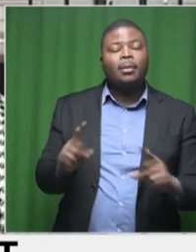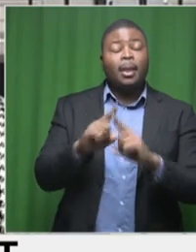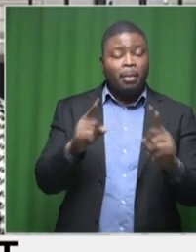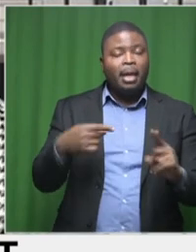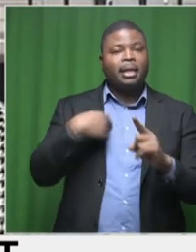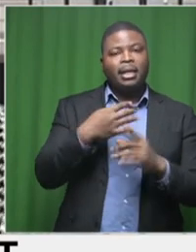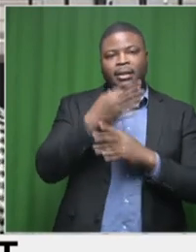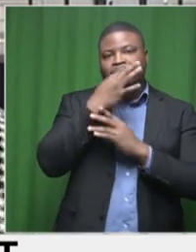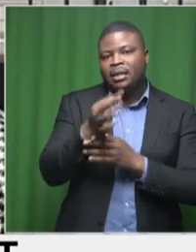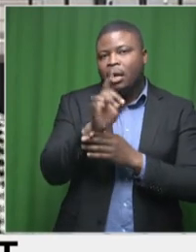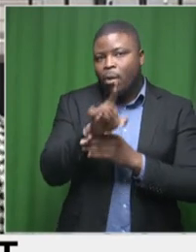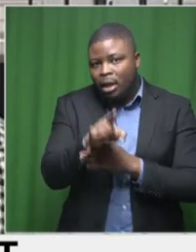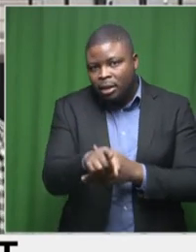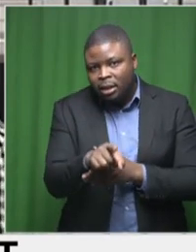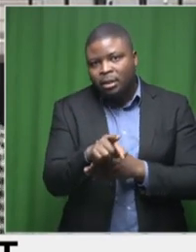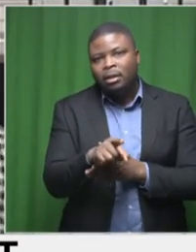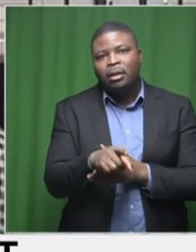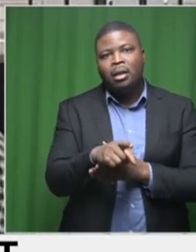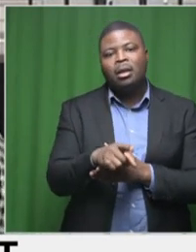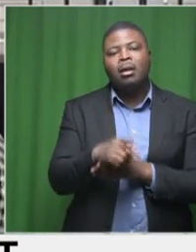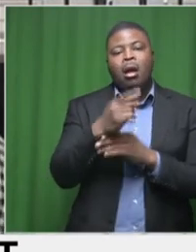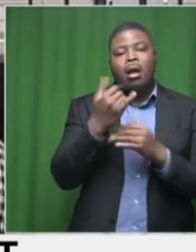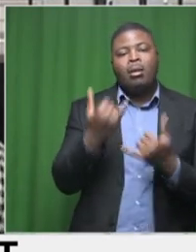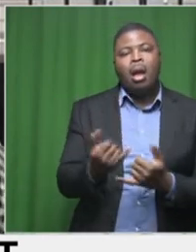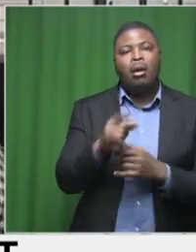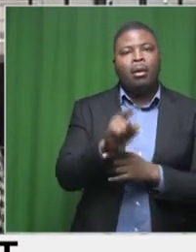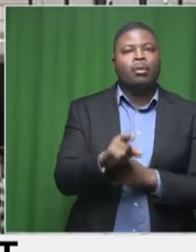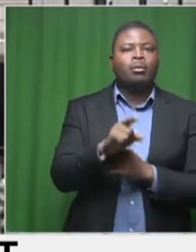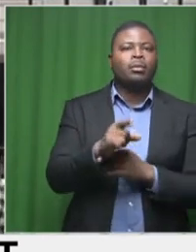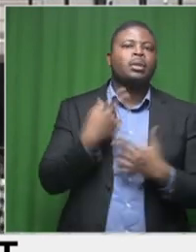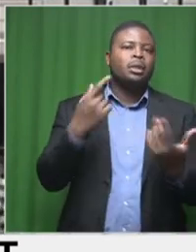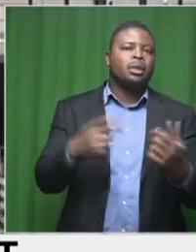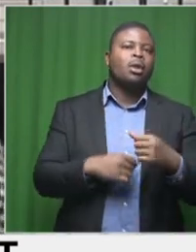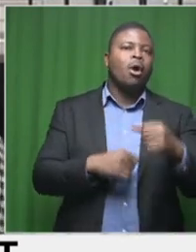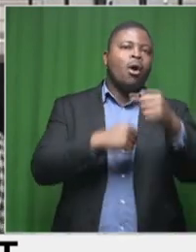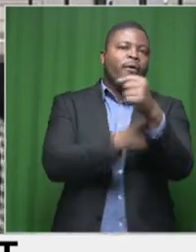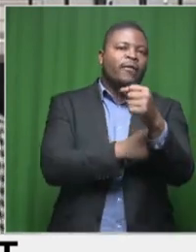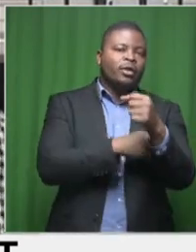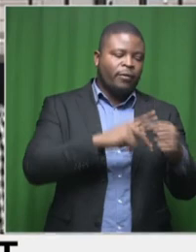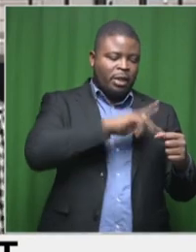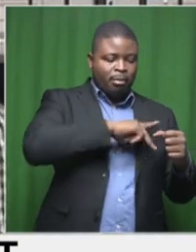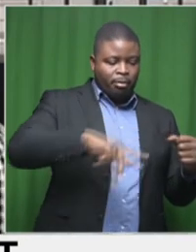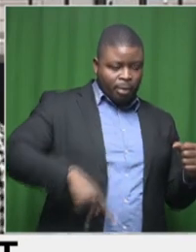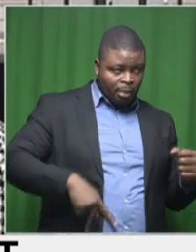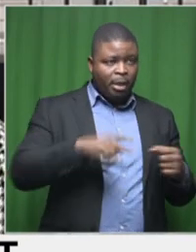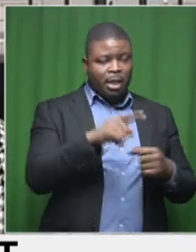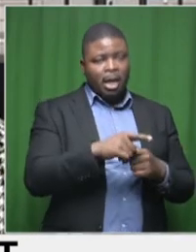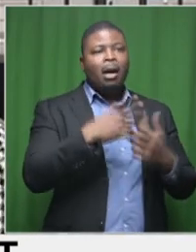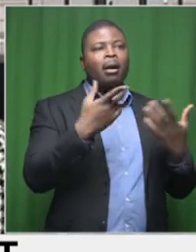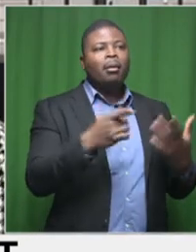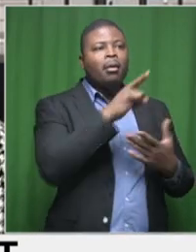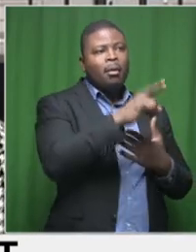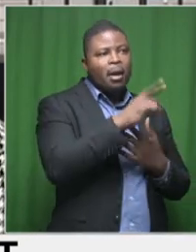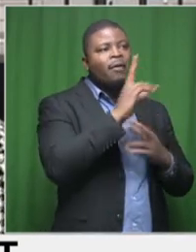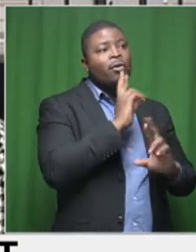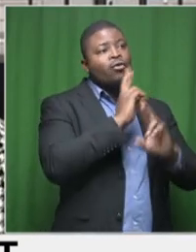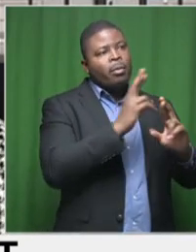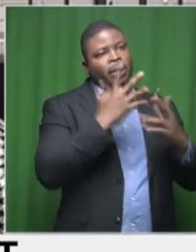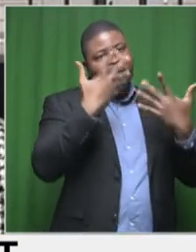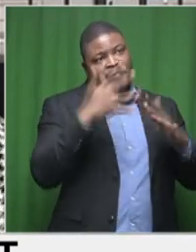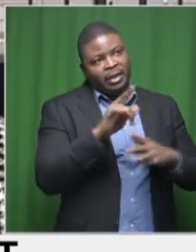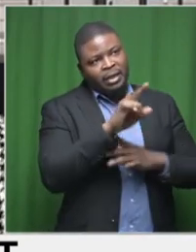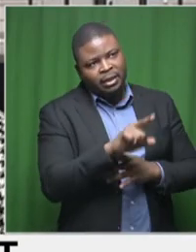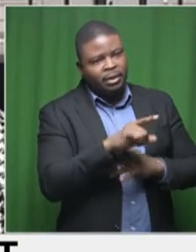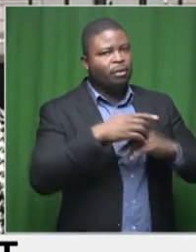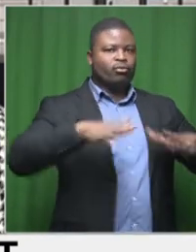said, it has not as yet reached the office of the Premier formally. But as and when it comes, certainly the